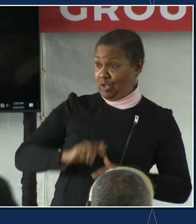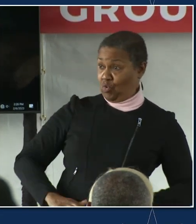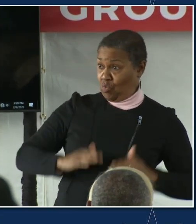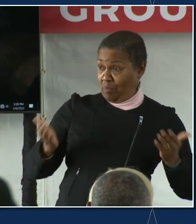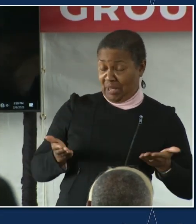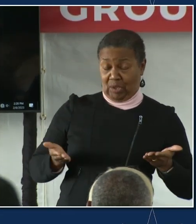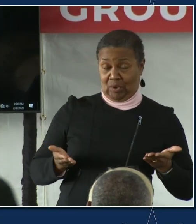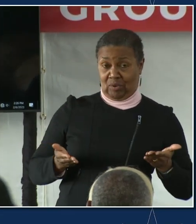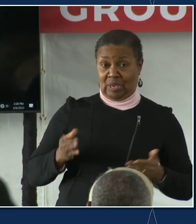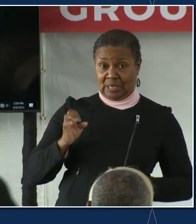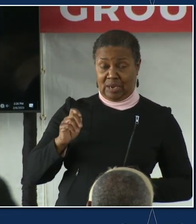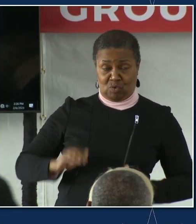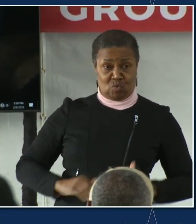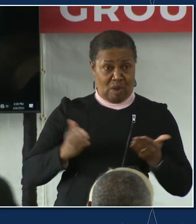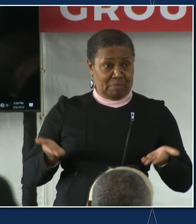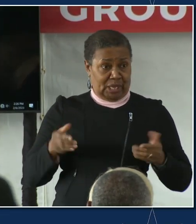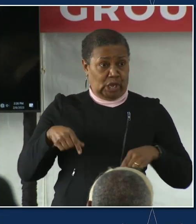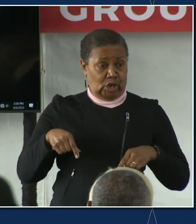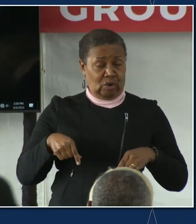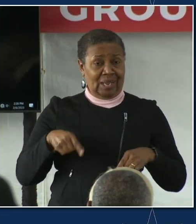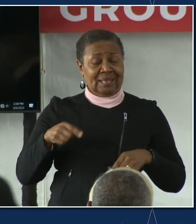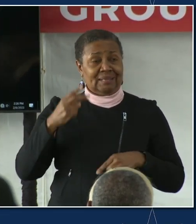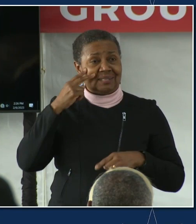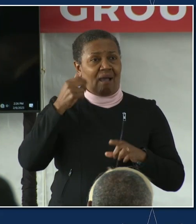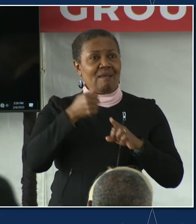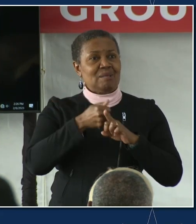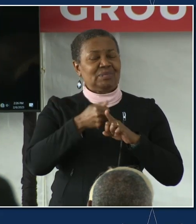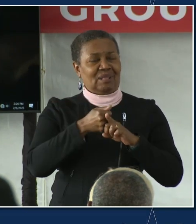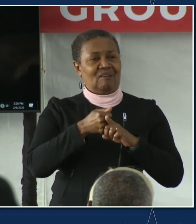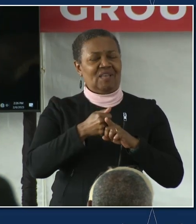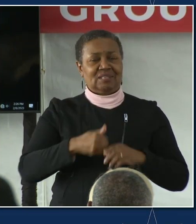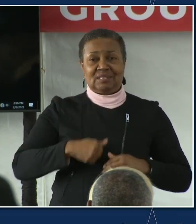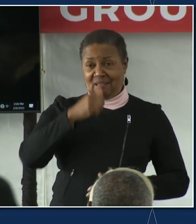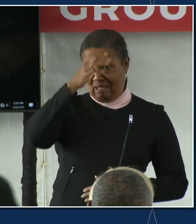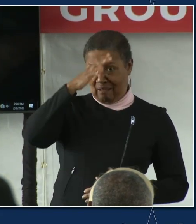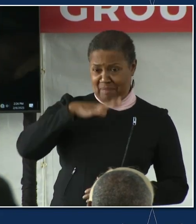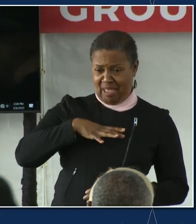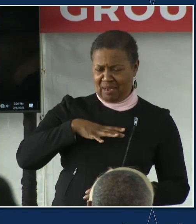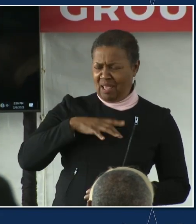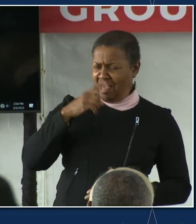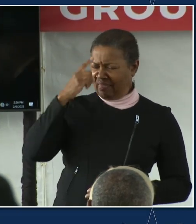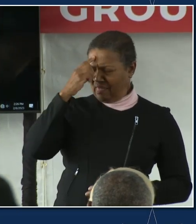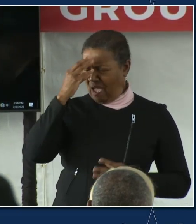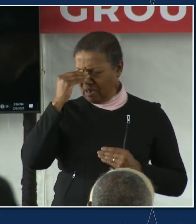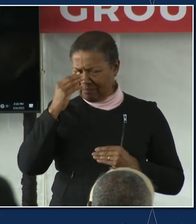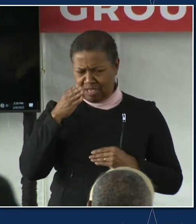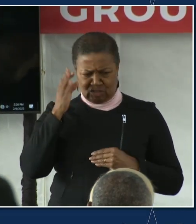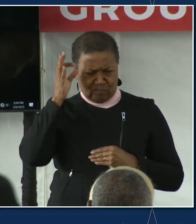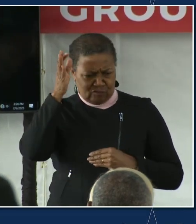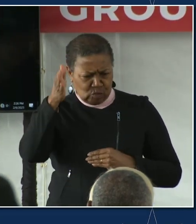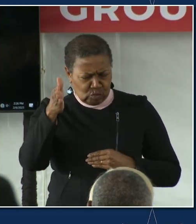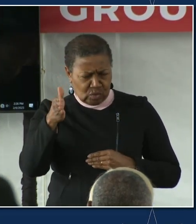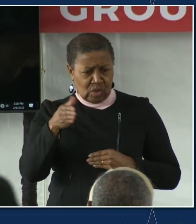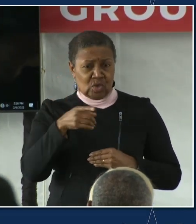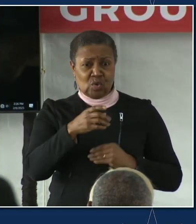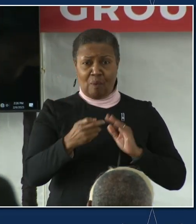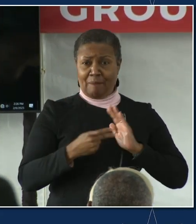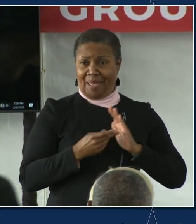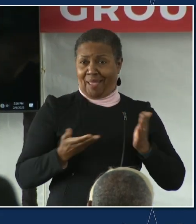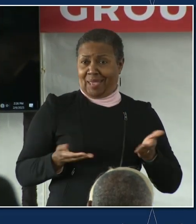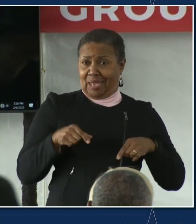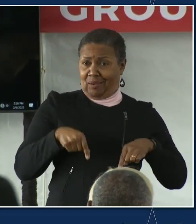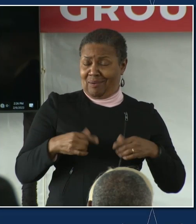is where he grew up. Yeah. This is where he saw himself as a young man and thought about what his future. The fact that you are back